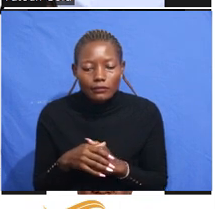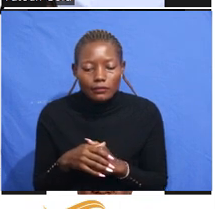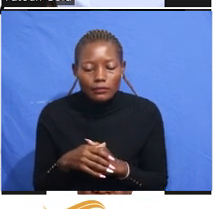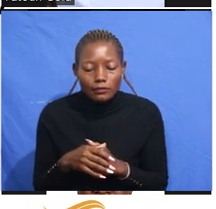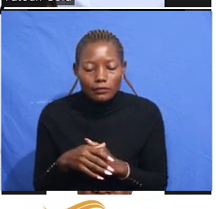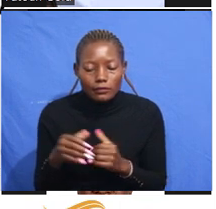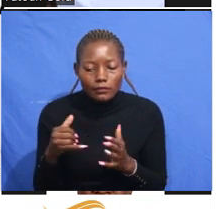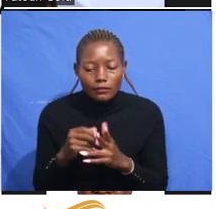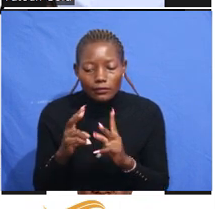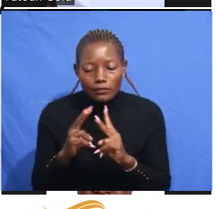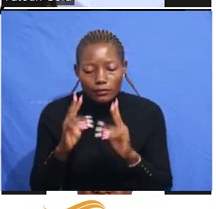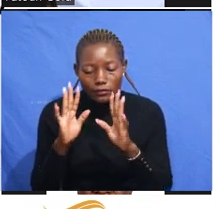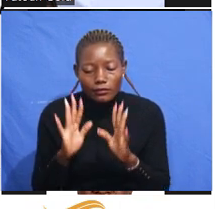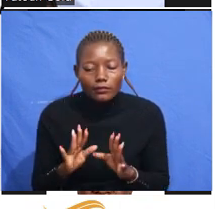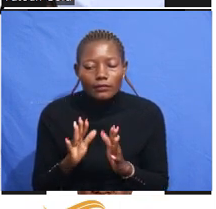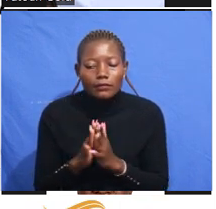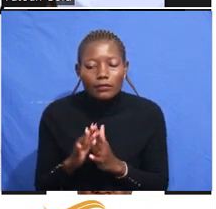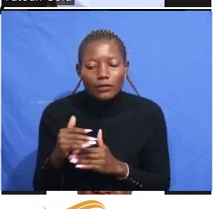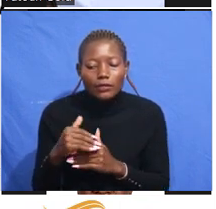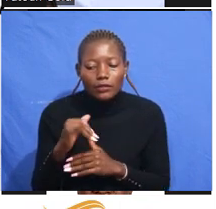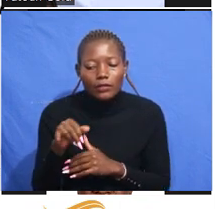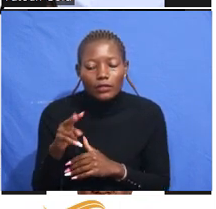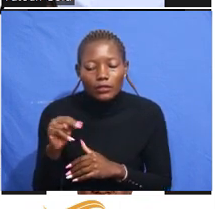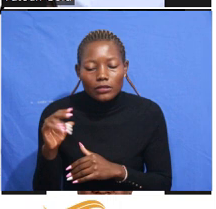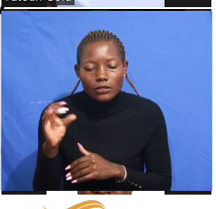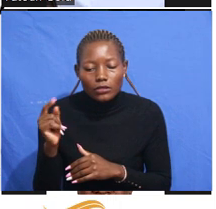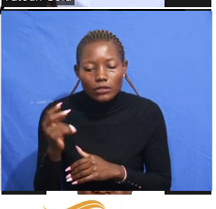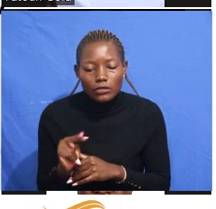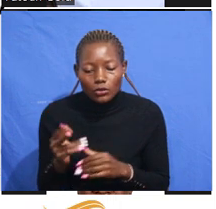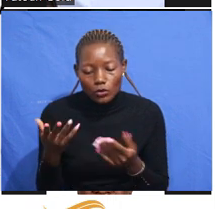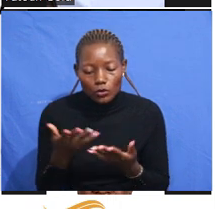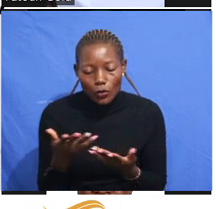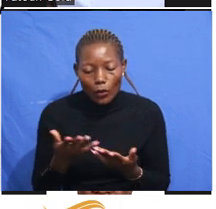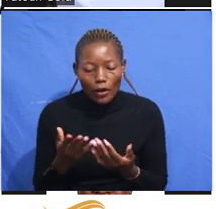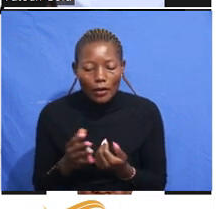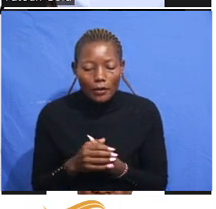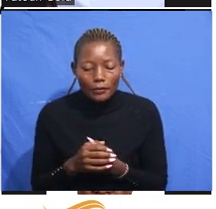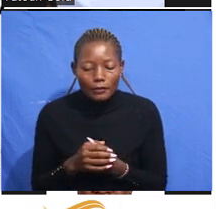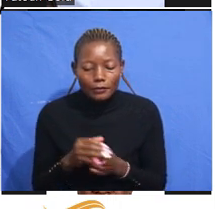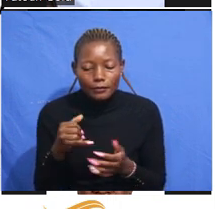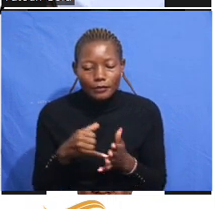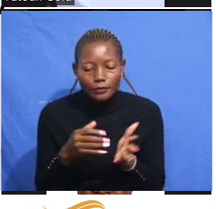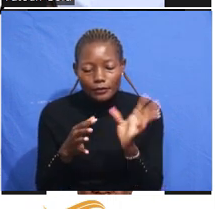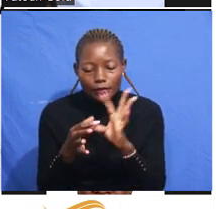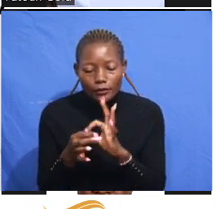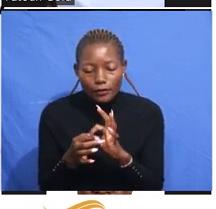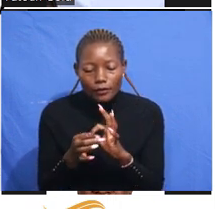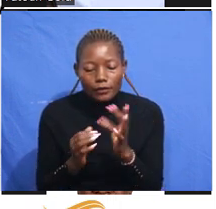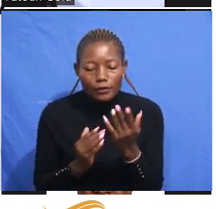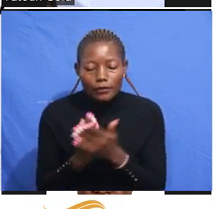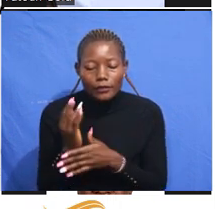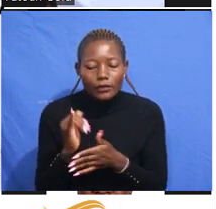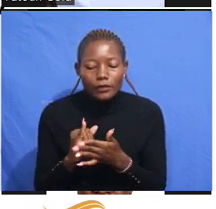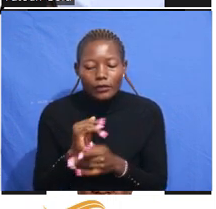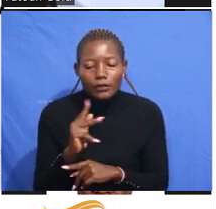very important junction, where now the neuron connects with the muscle through that